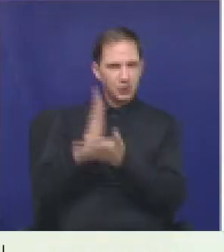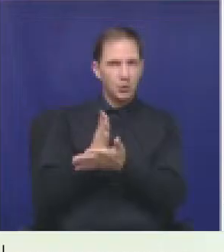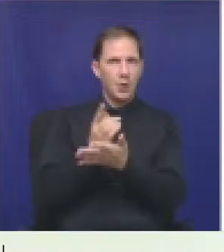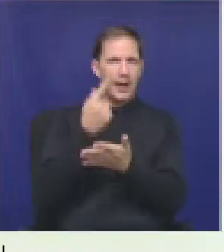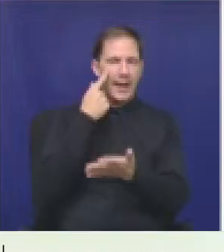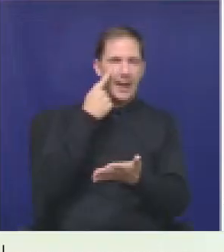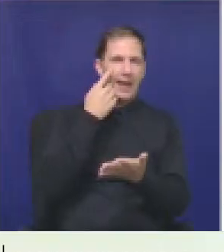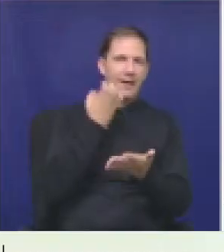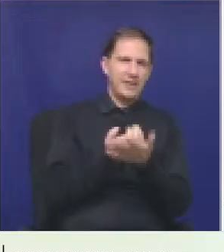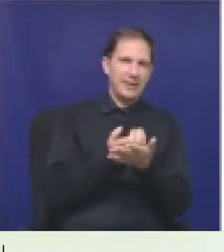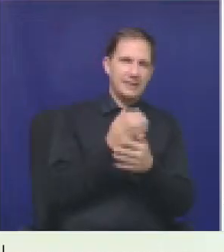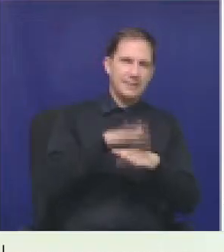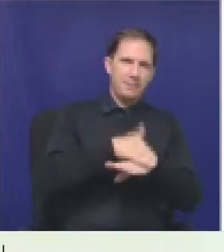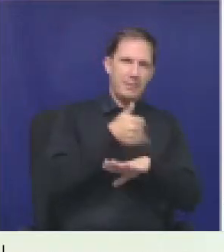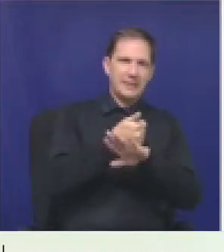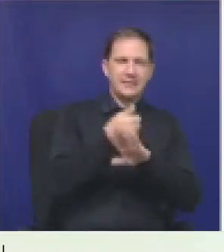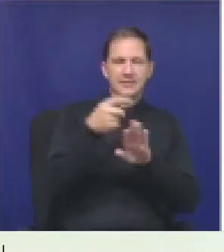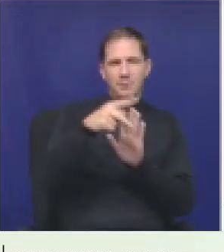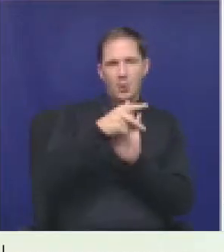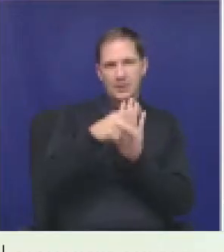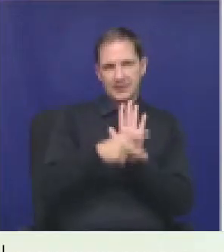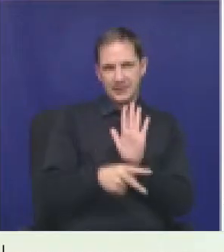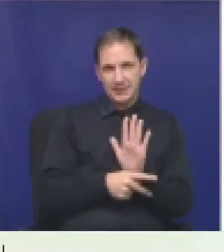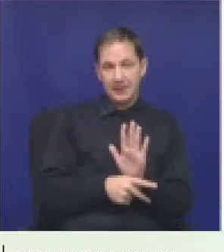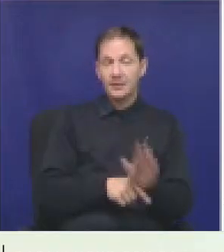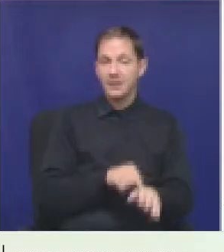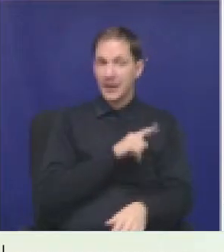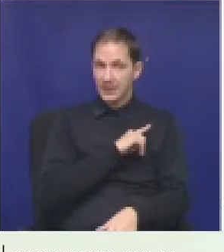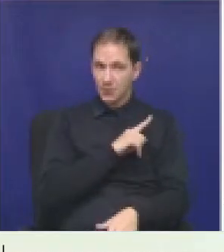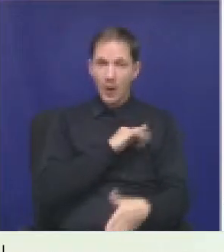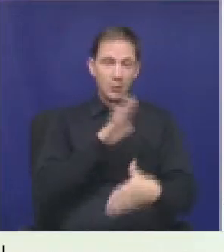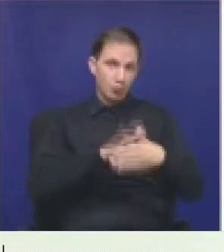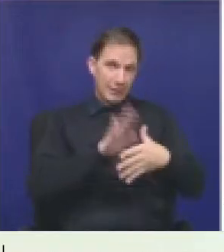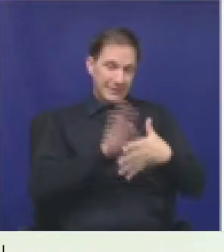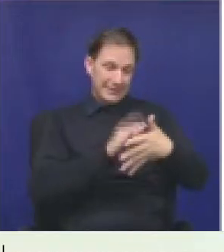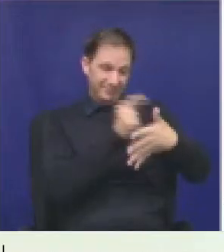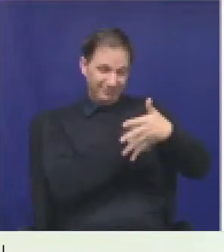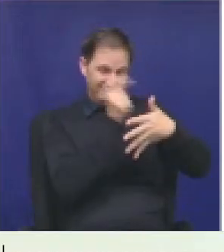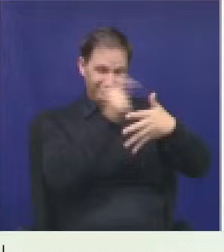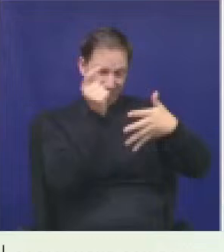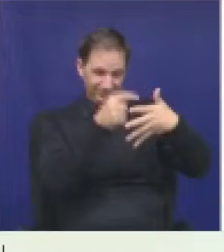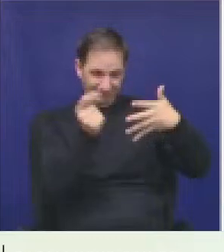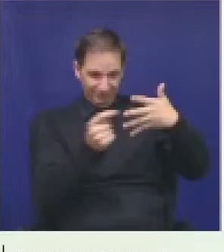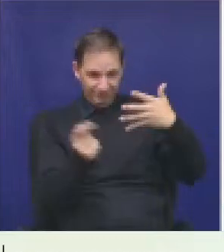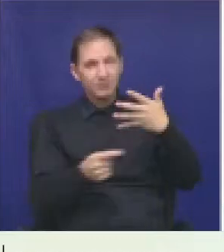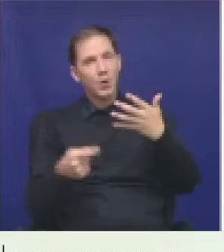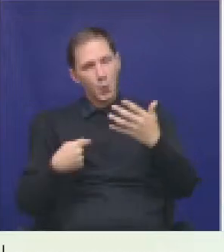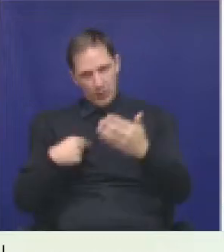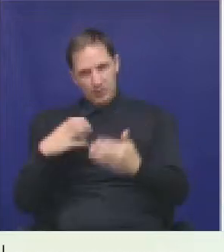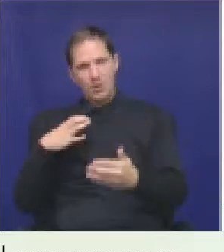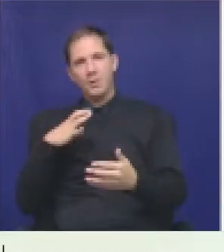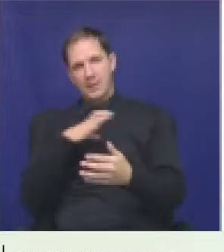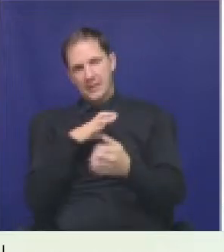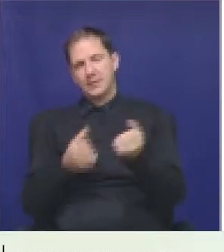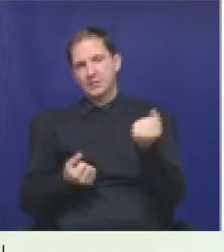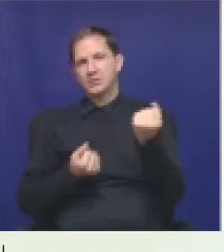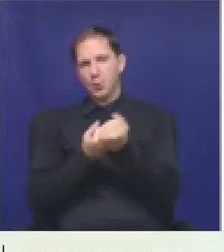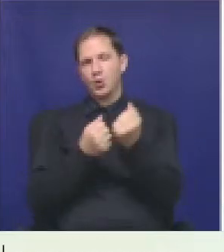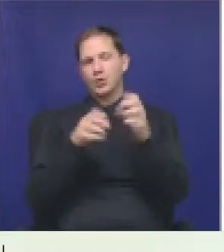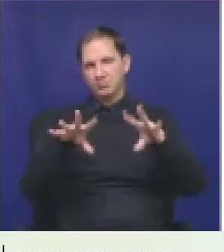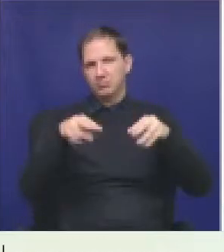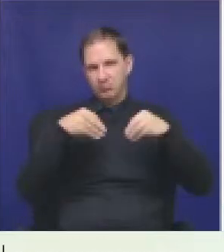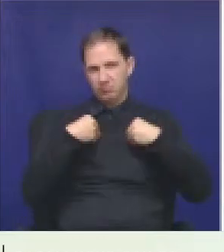evidence-based policy and oversight. It is for these reasons, honorable members, that the committee support the adoption of Budget Vote